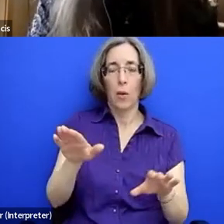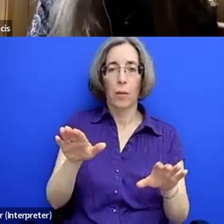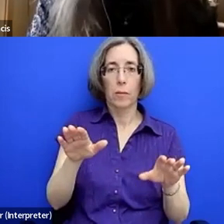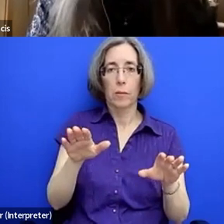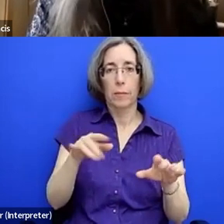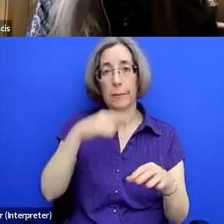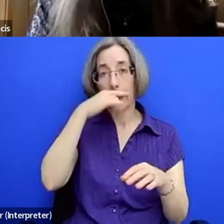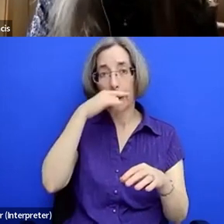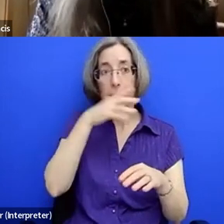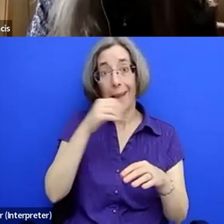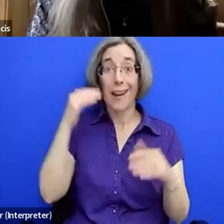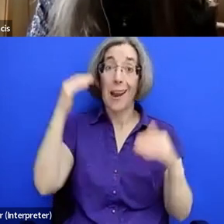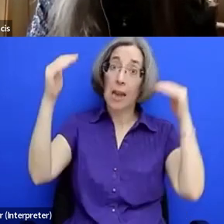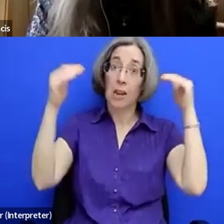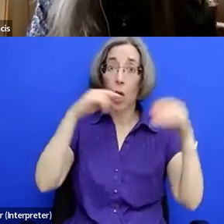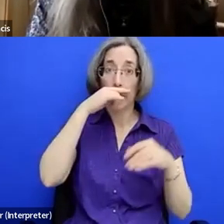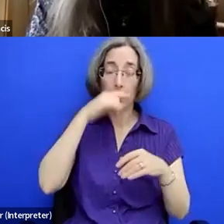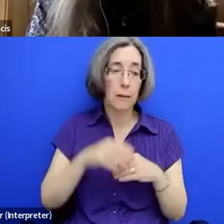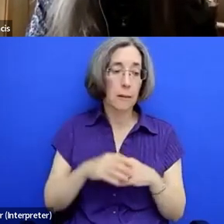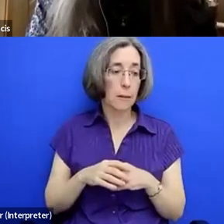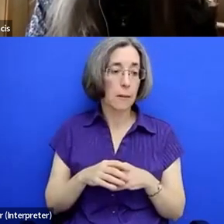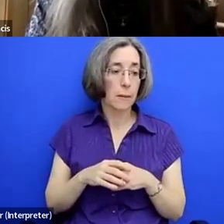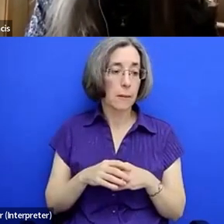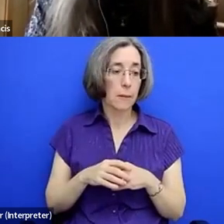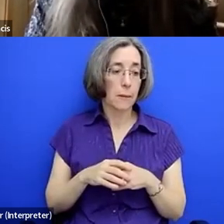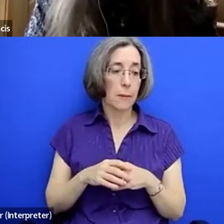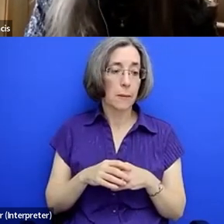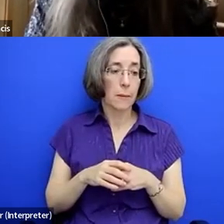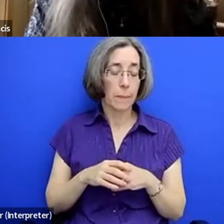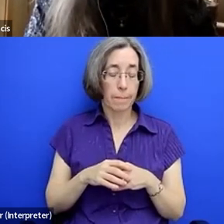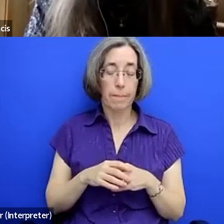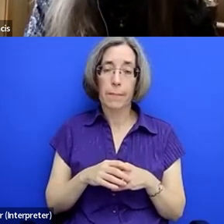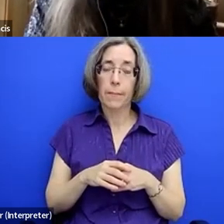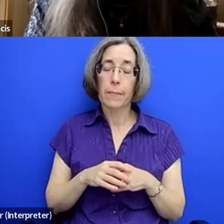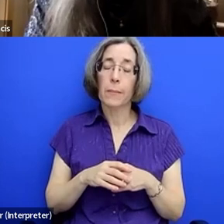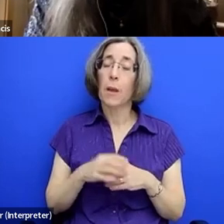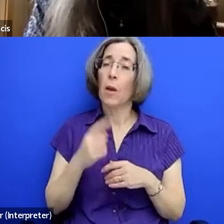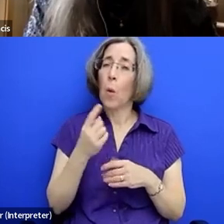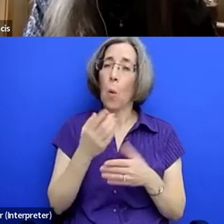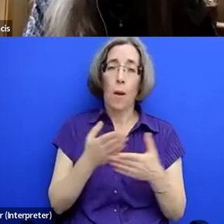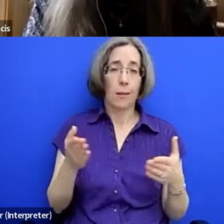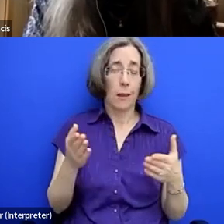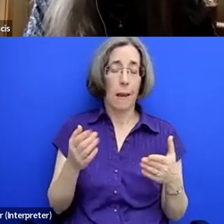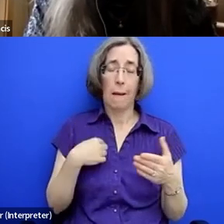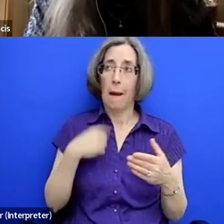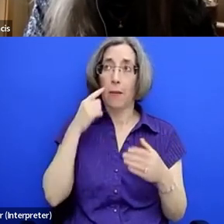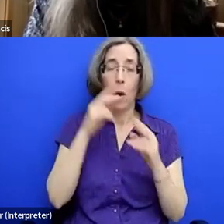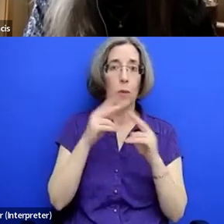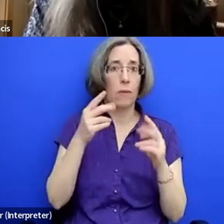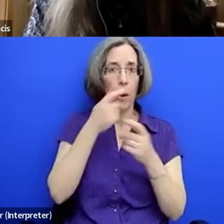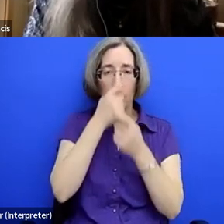kids and their adult kids. And one of the things that I found extremely interesting when I was researching